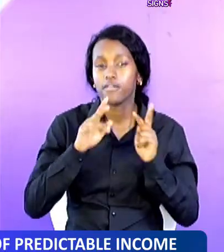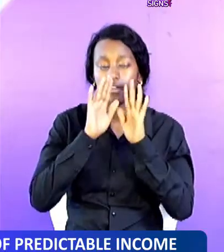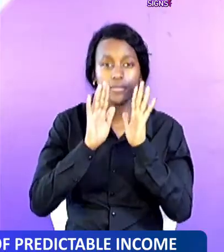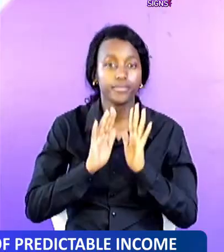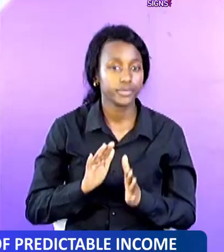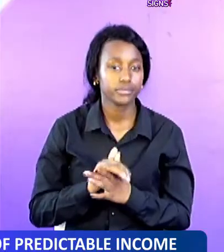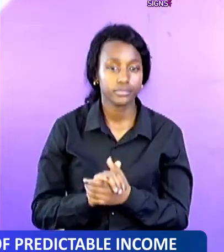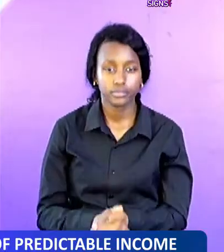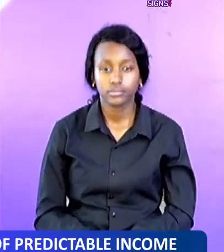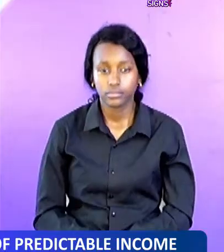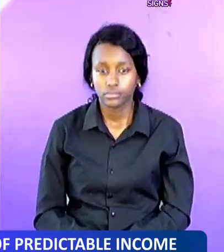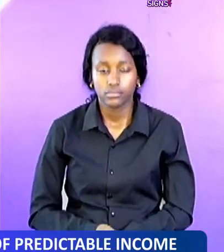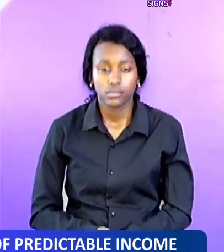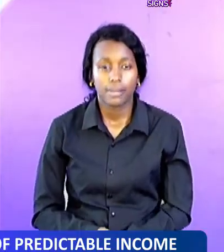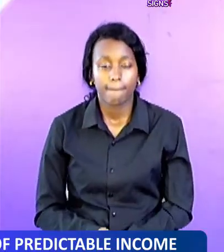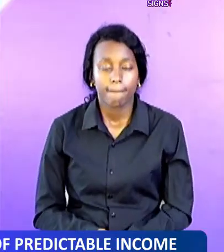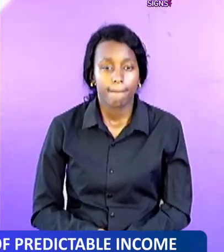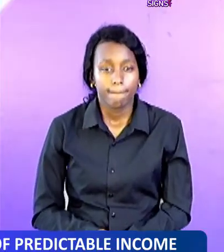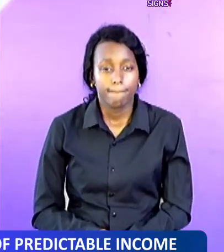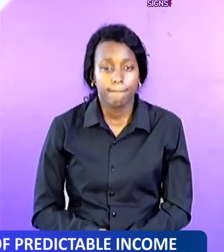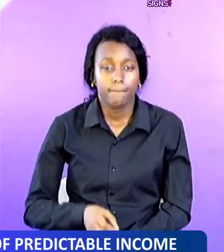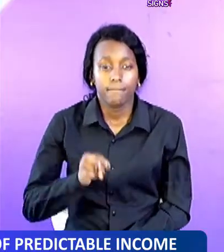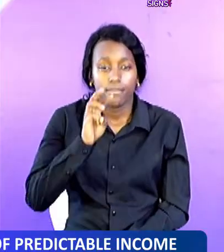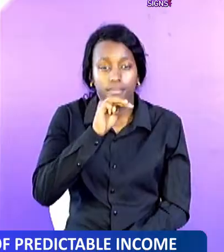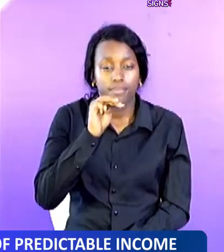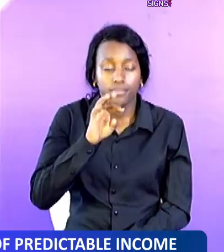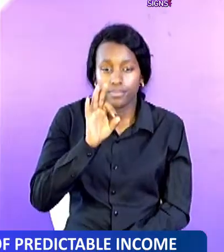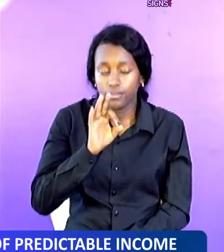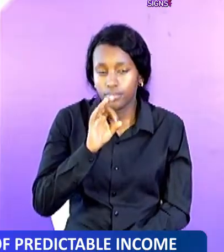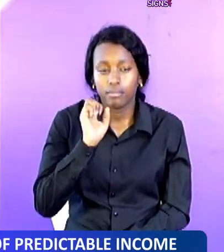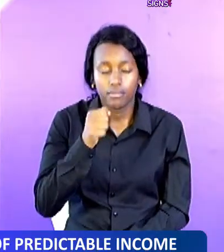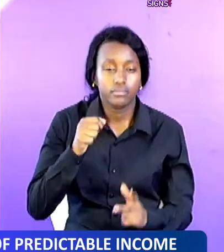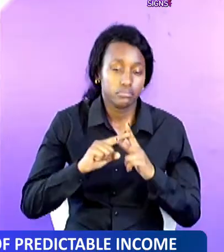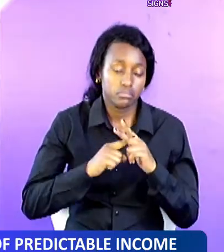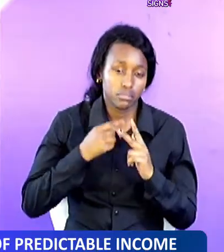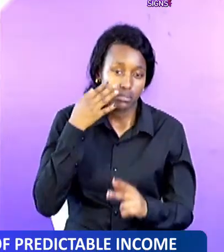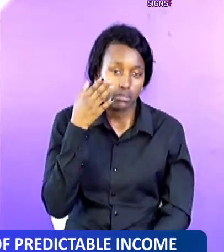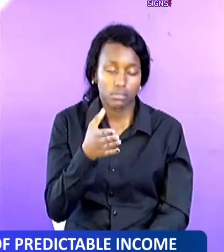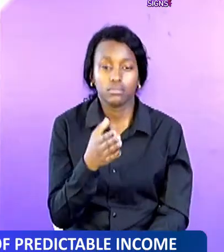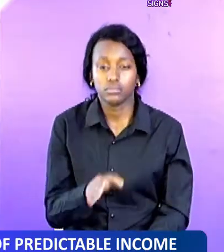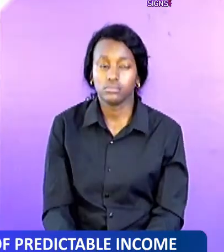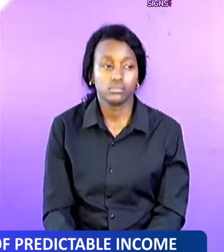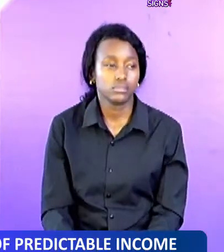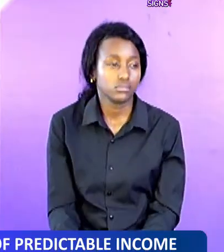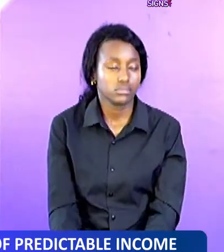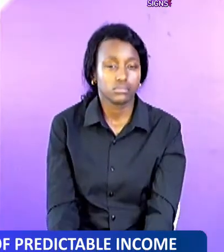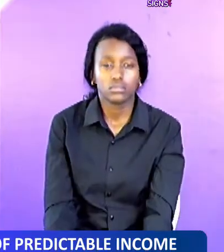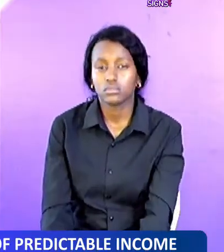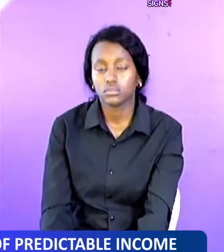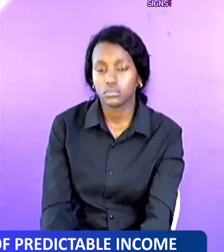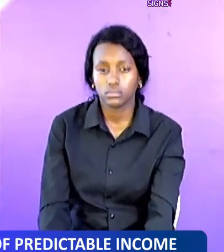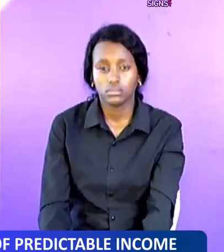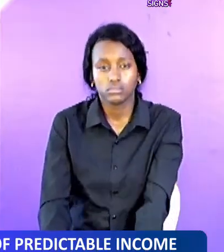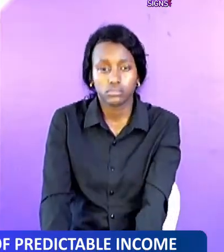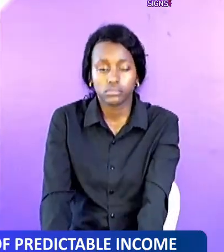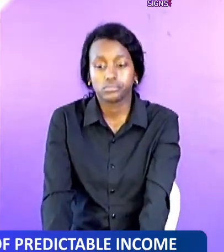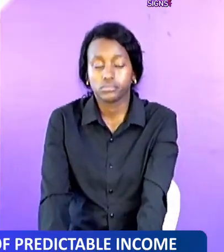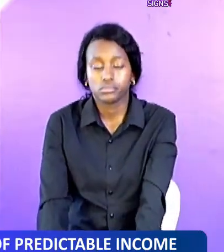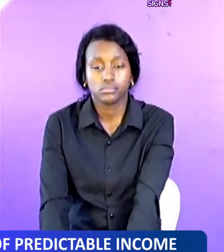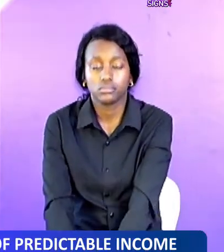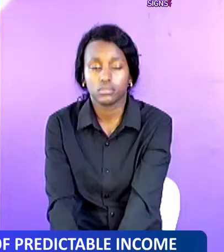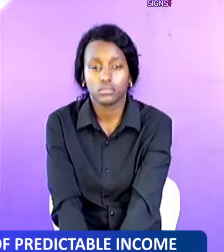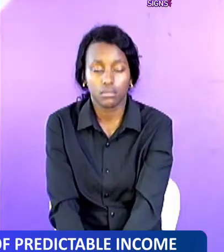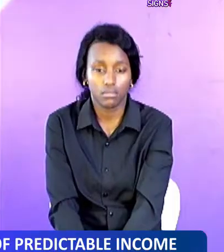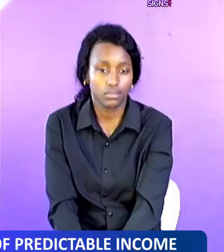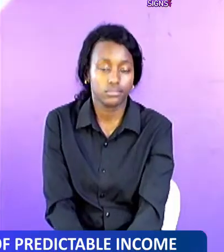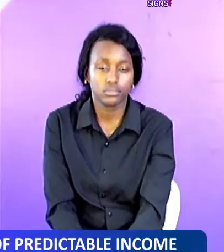funds are the best place to start before now you can embark on adding any risk